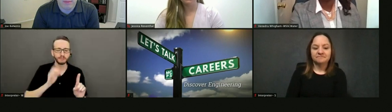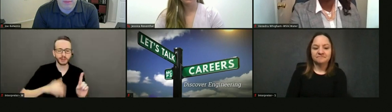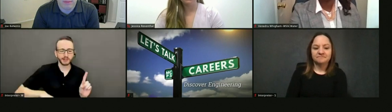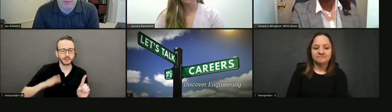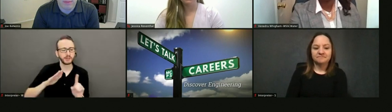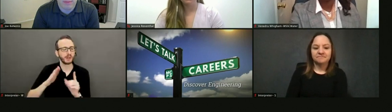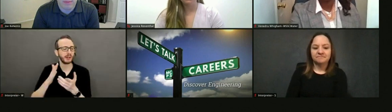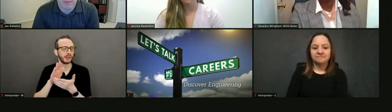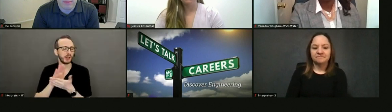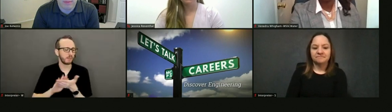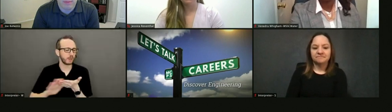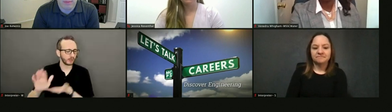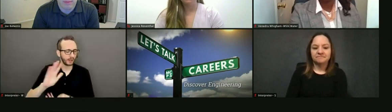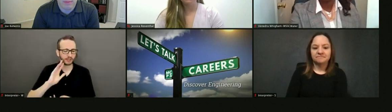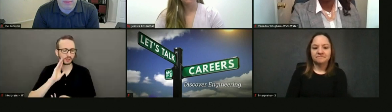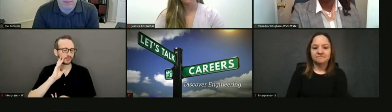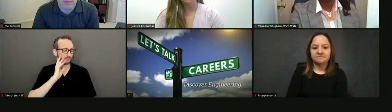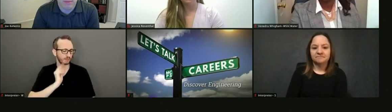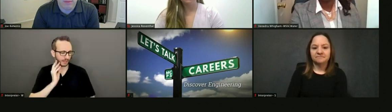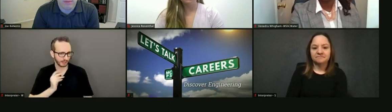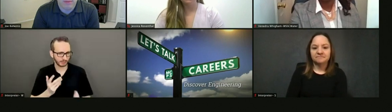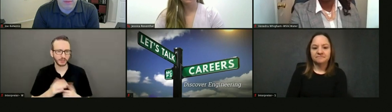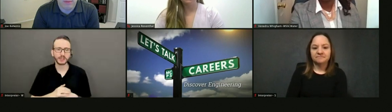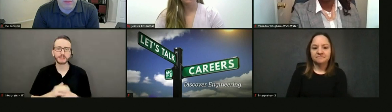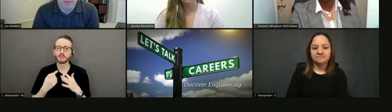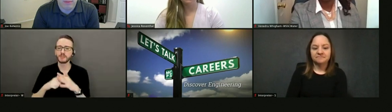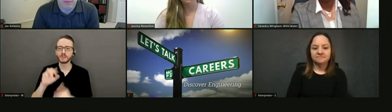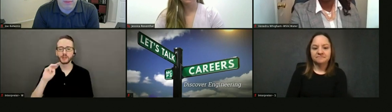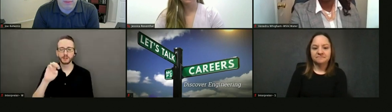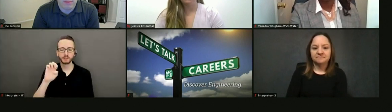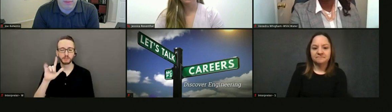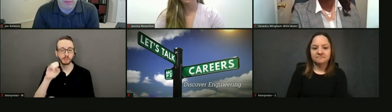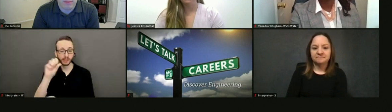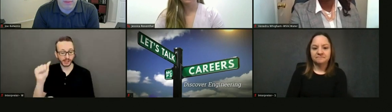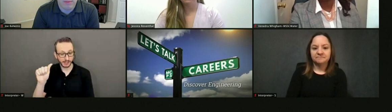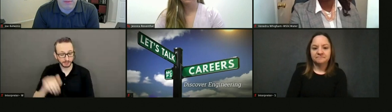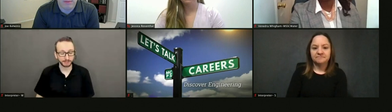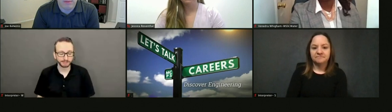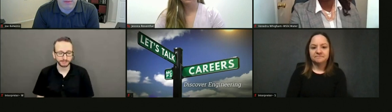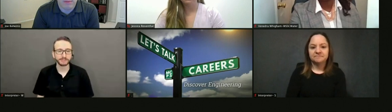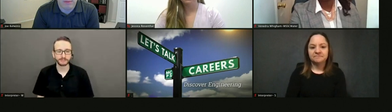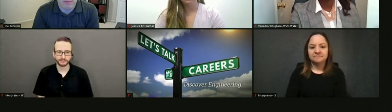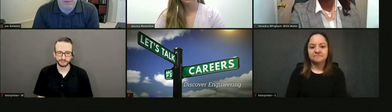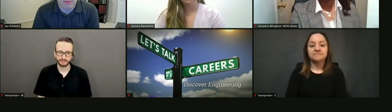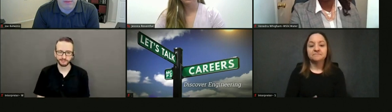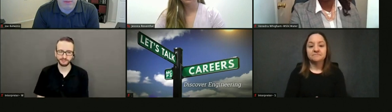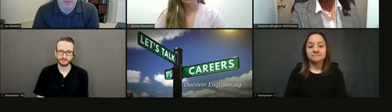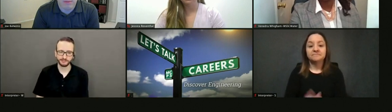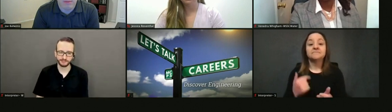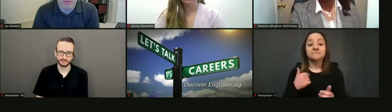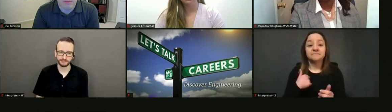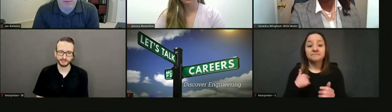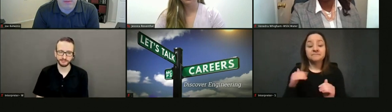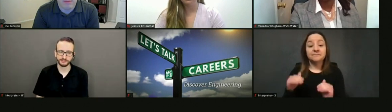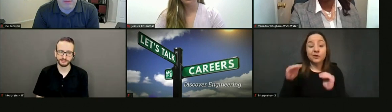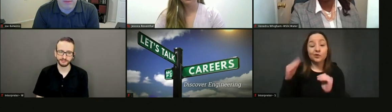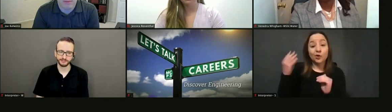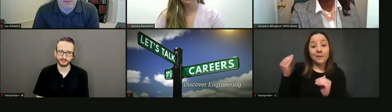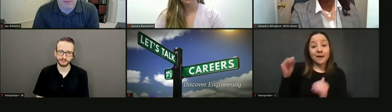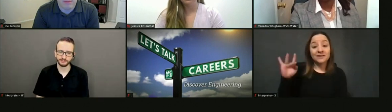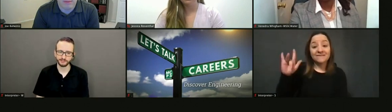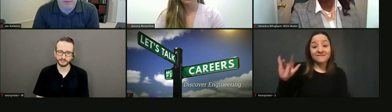Yeah, I grew up in Severna Park, Maryland, and I ended up going to the University of Maryland and studied mechanical engineering. And now